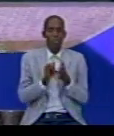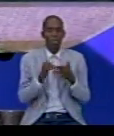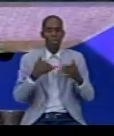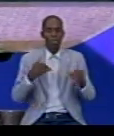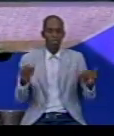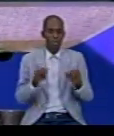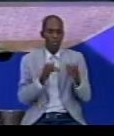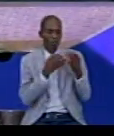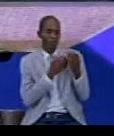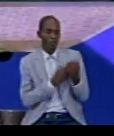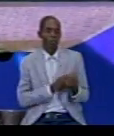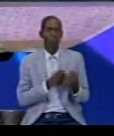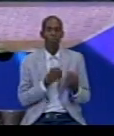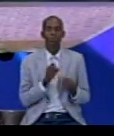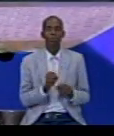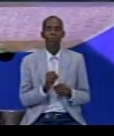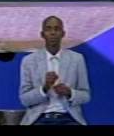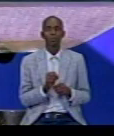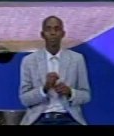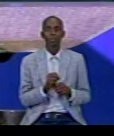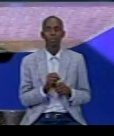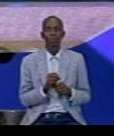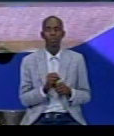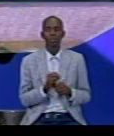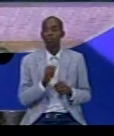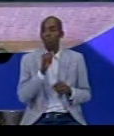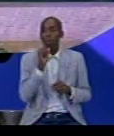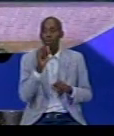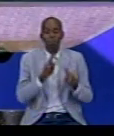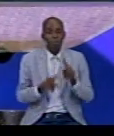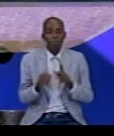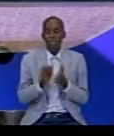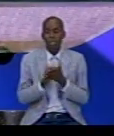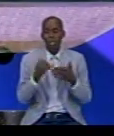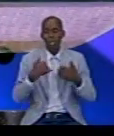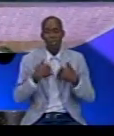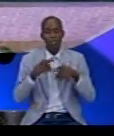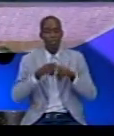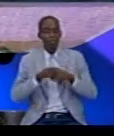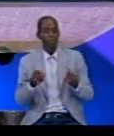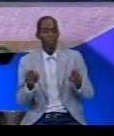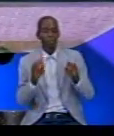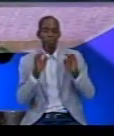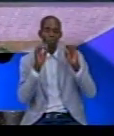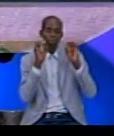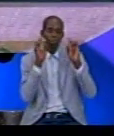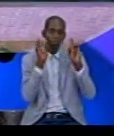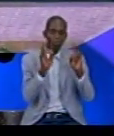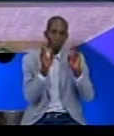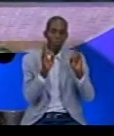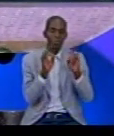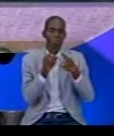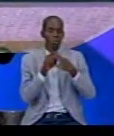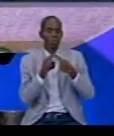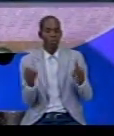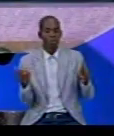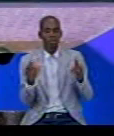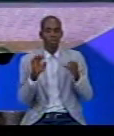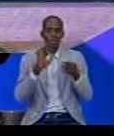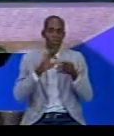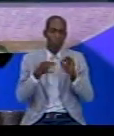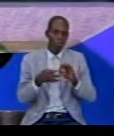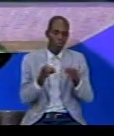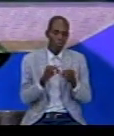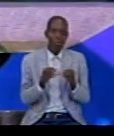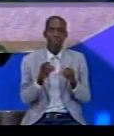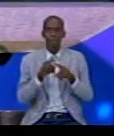the same confidence. Not people that have a different doctrine, a different interpretation,